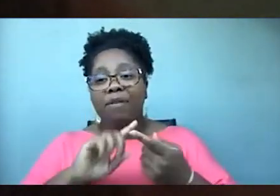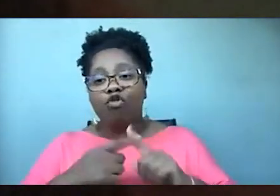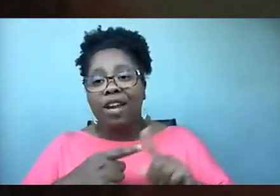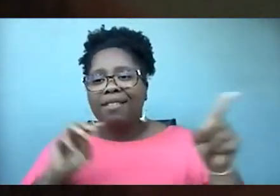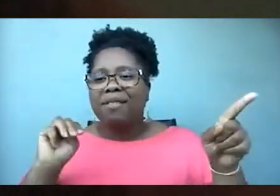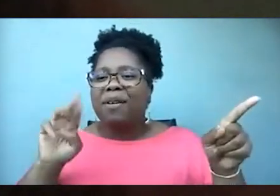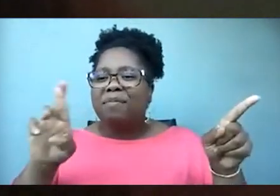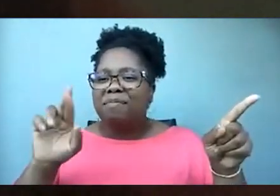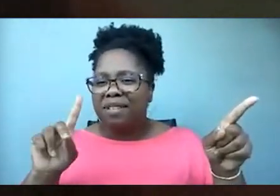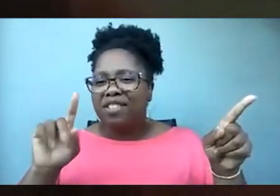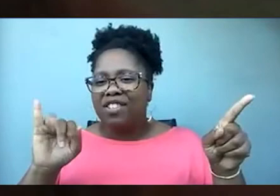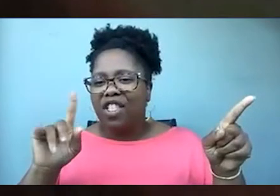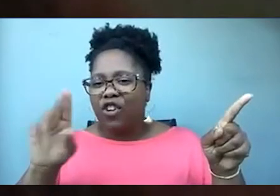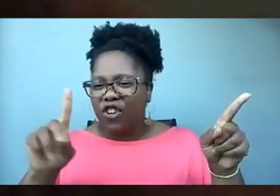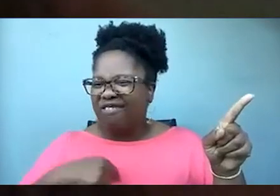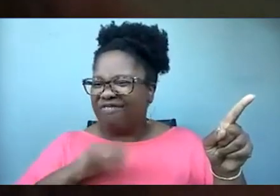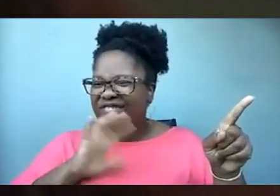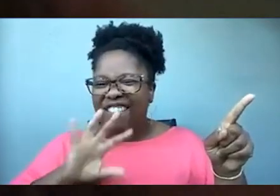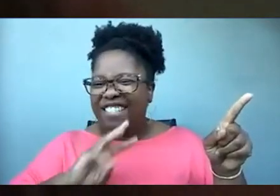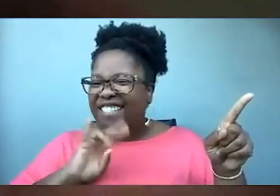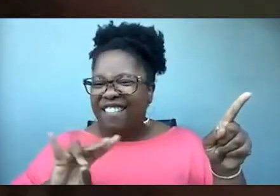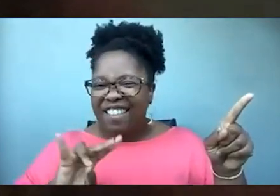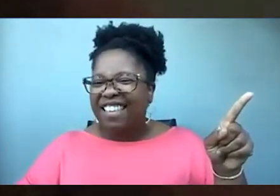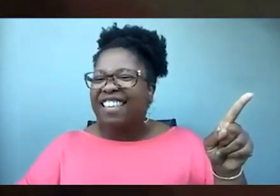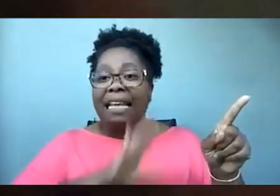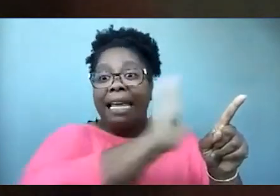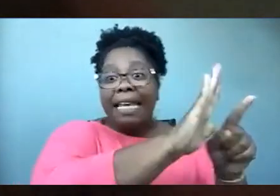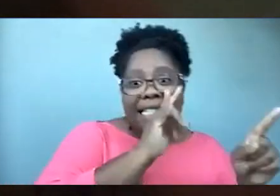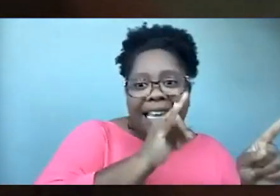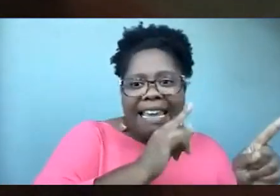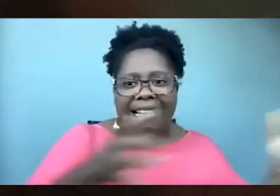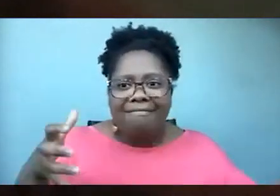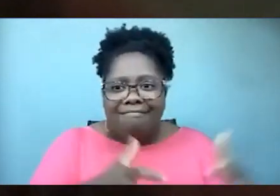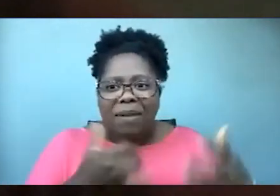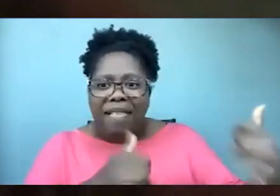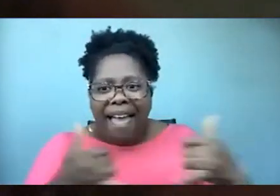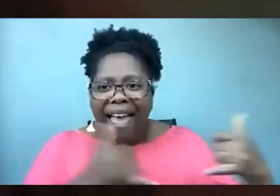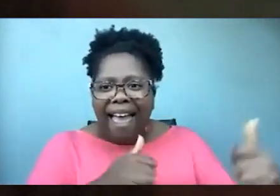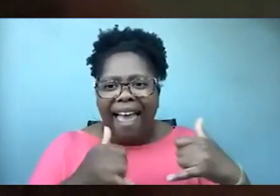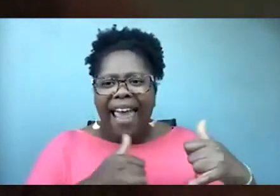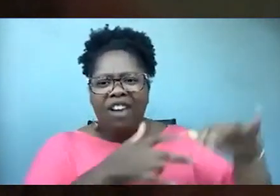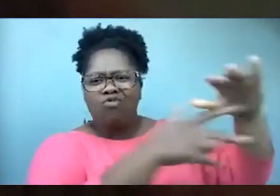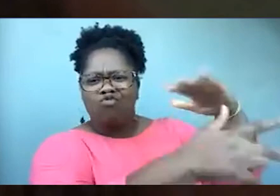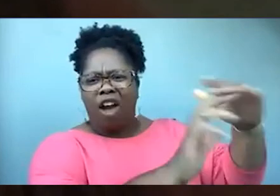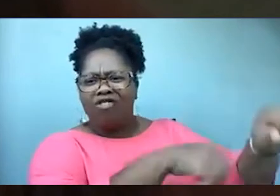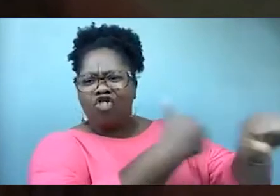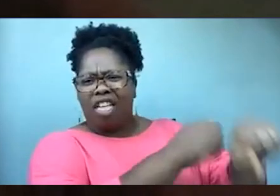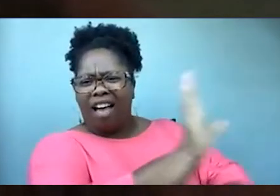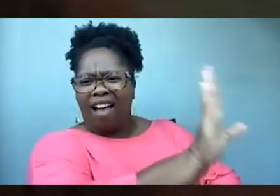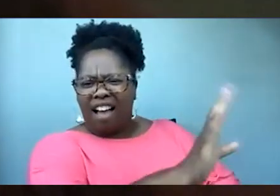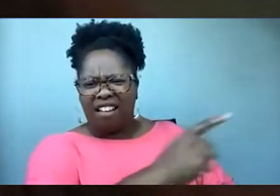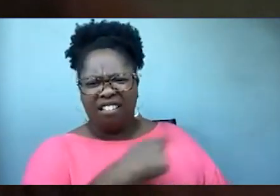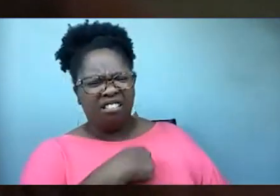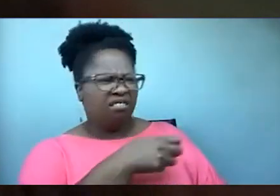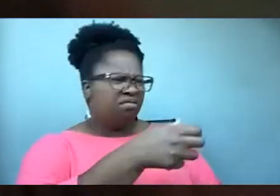had a garage that was always locked. And I was like, can I see what's in the garage? And he would say no. And then one day he said,